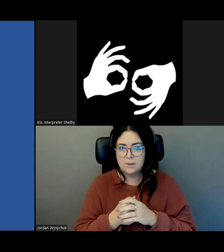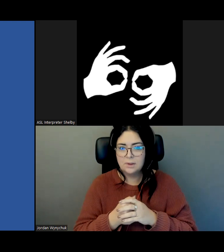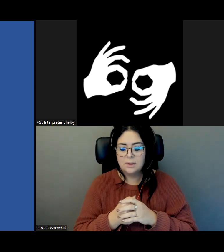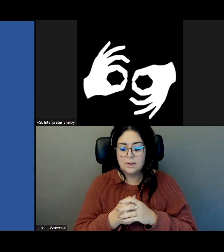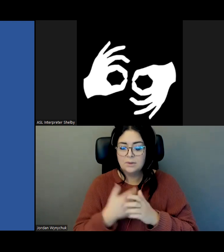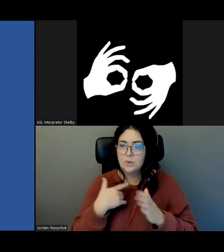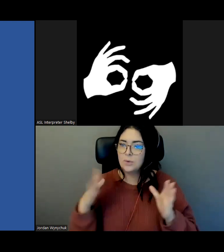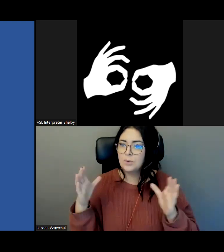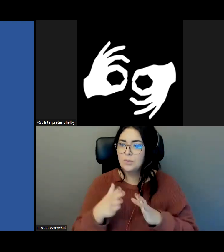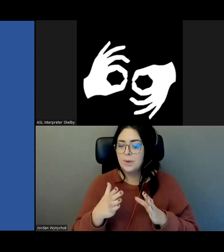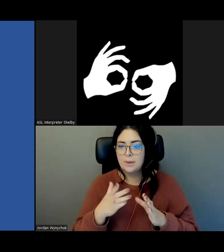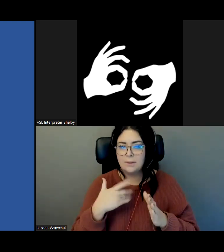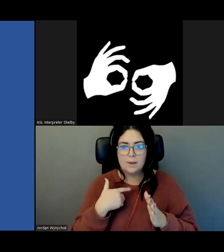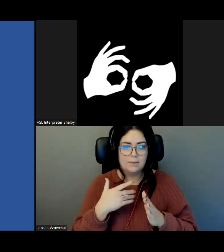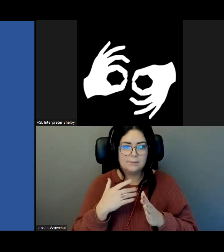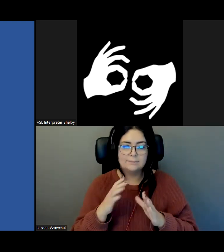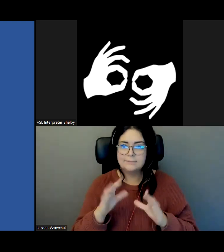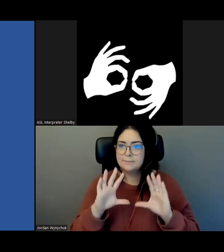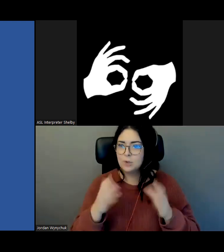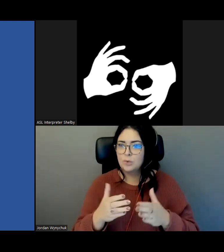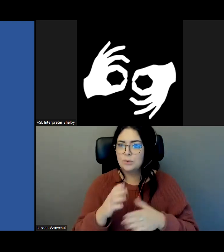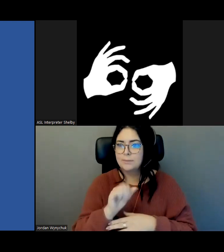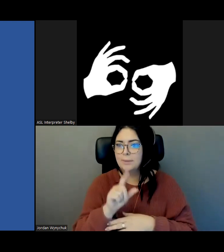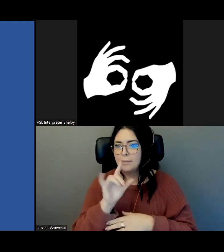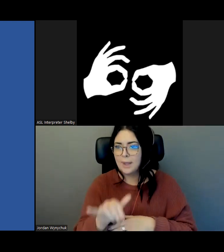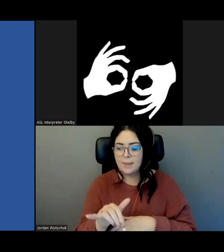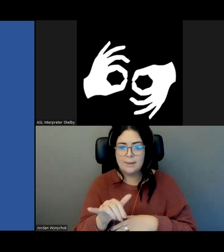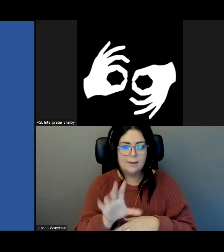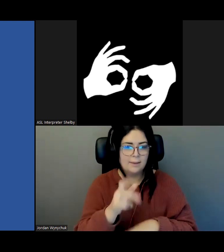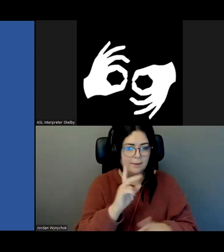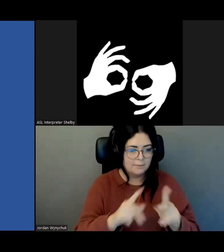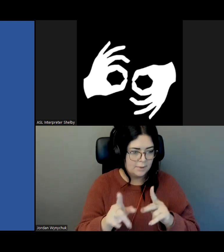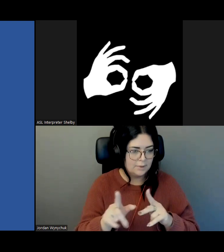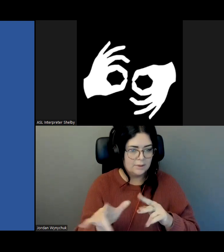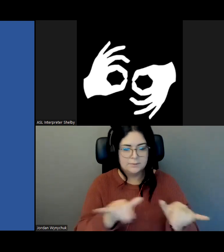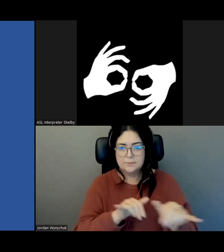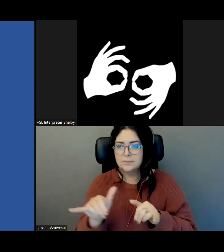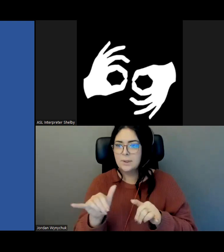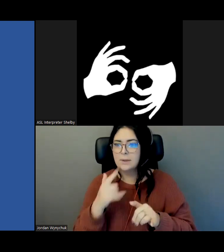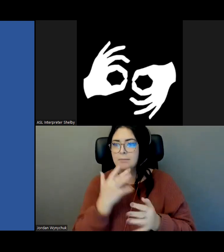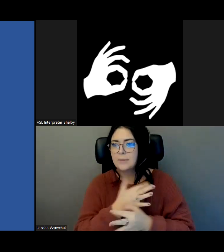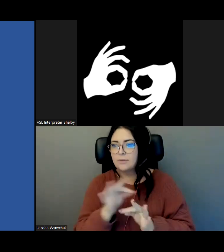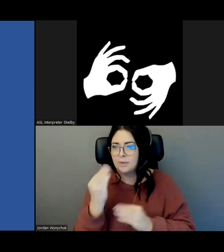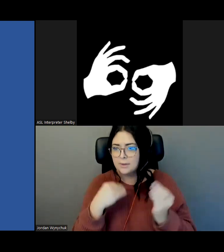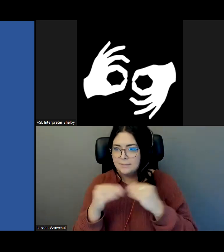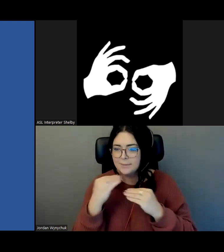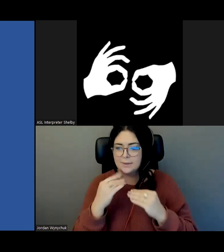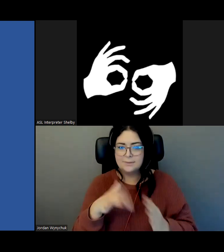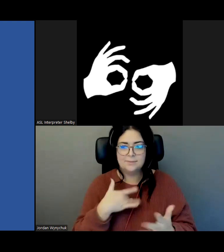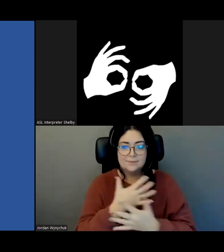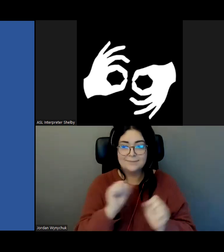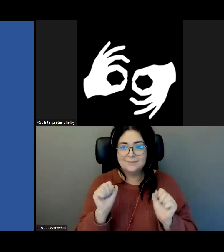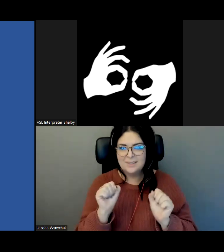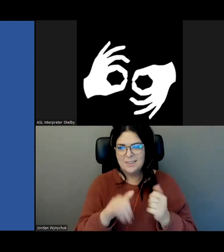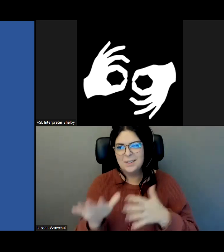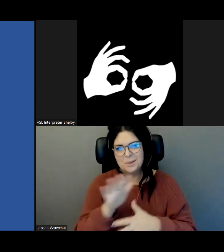our allies that's safe and they're able to just enjoy a free meal. And we've also been able to tie in